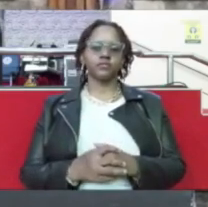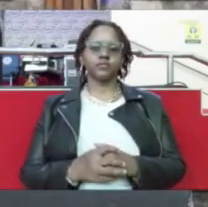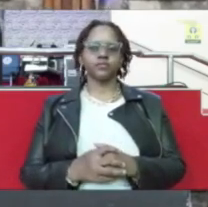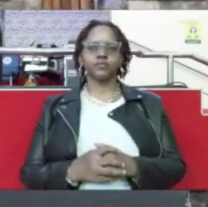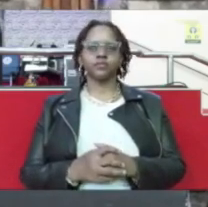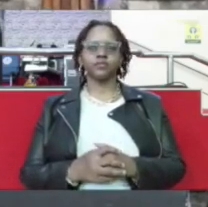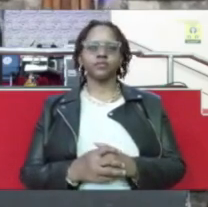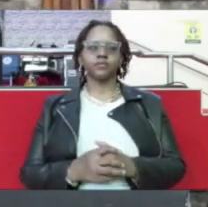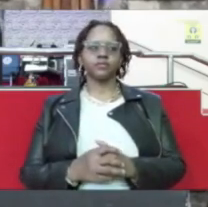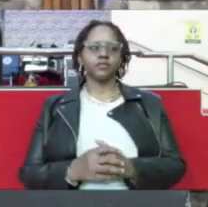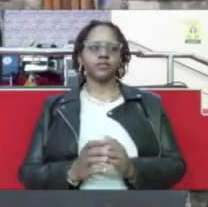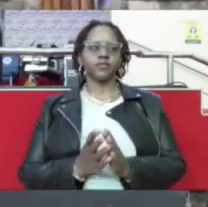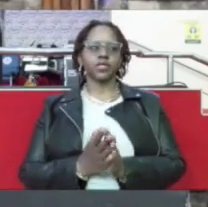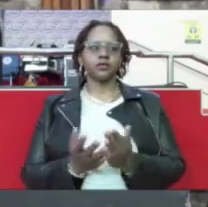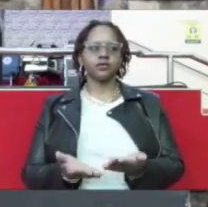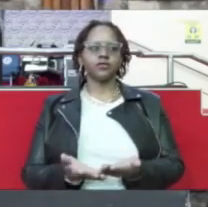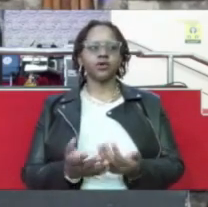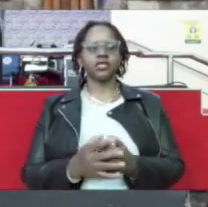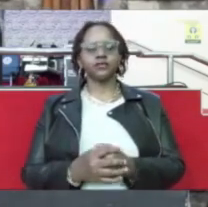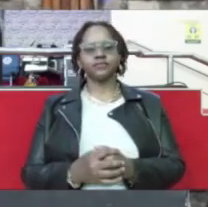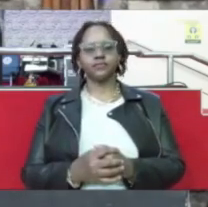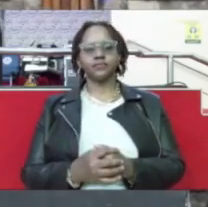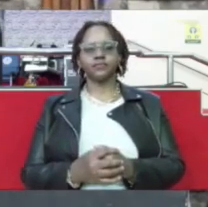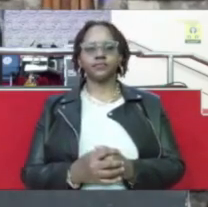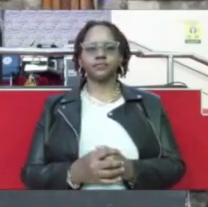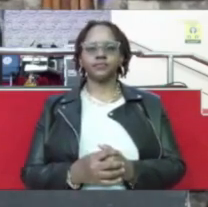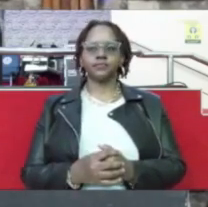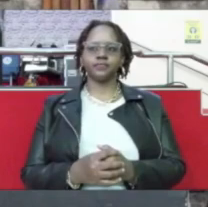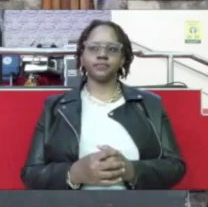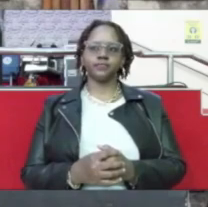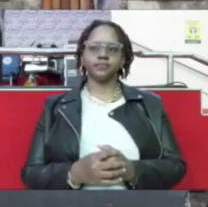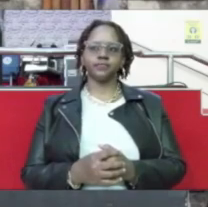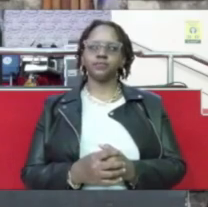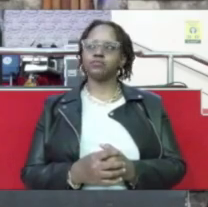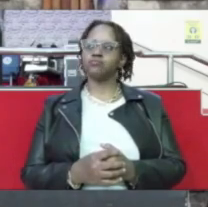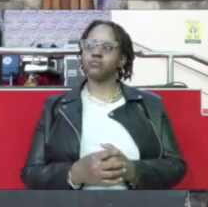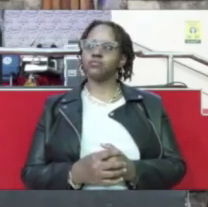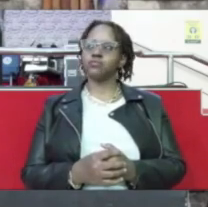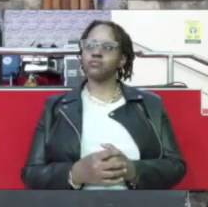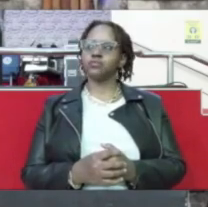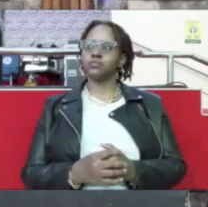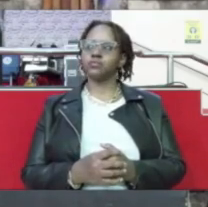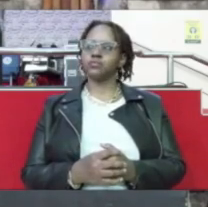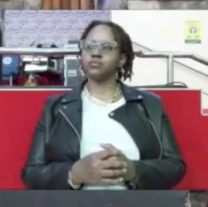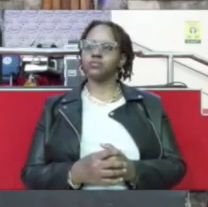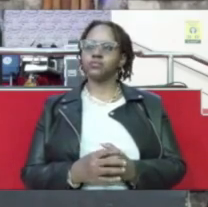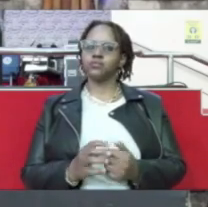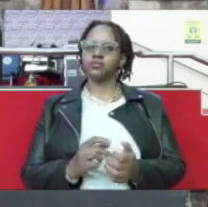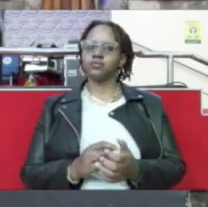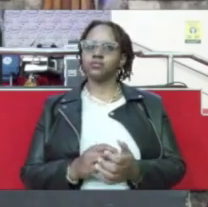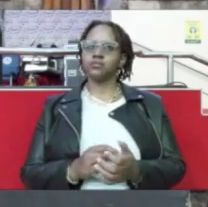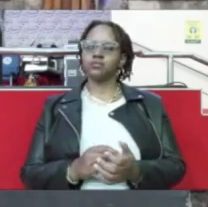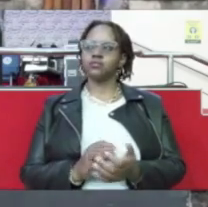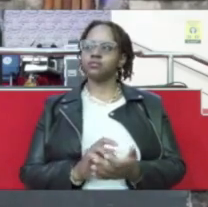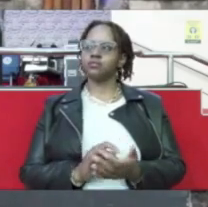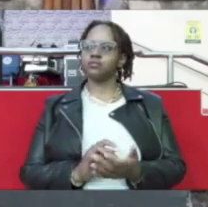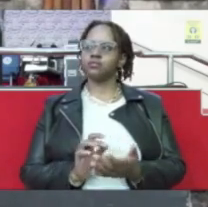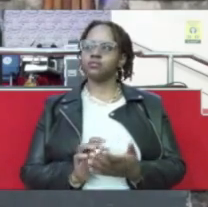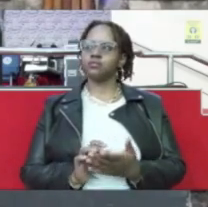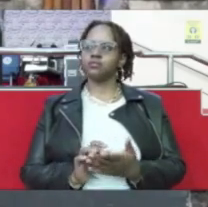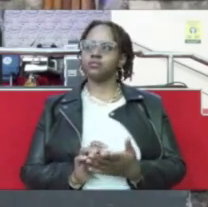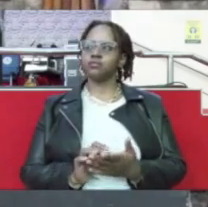get into the Word right away. You know, this month of June, we've been studying the topic